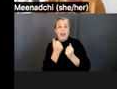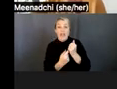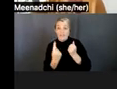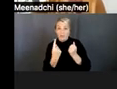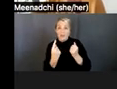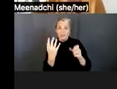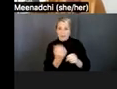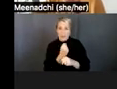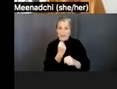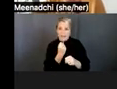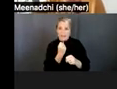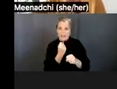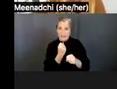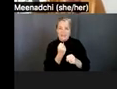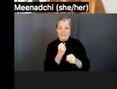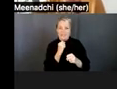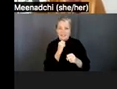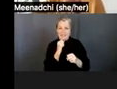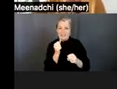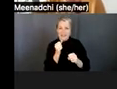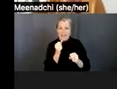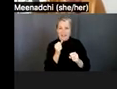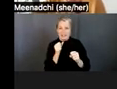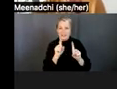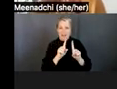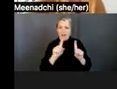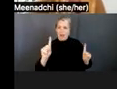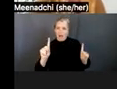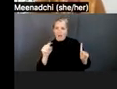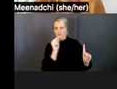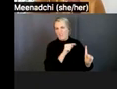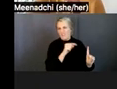winner, as opposed to sticking with this person is a total loser.